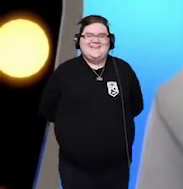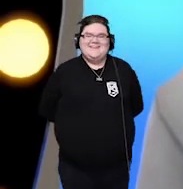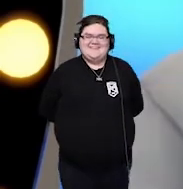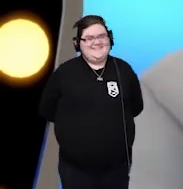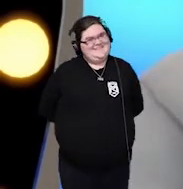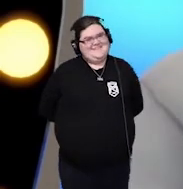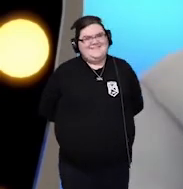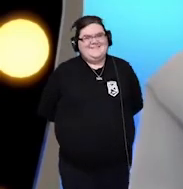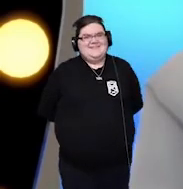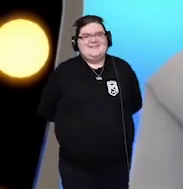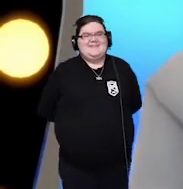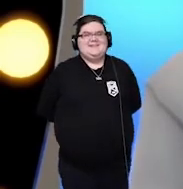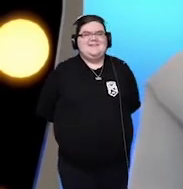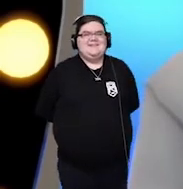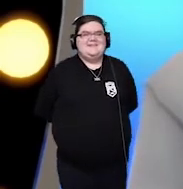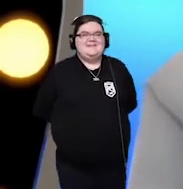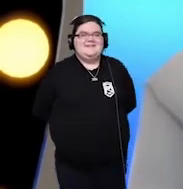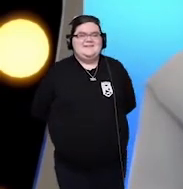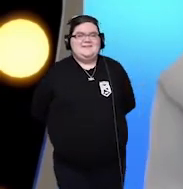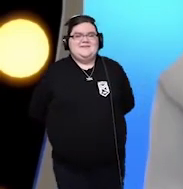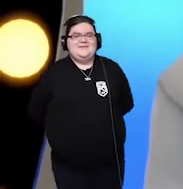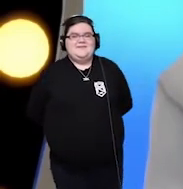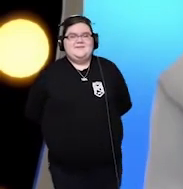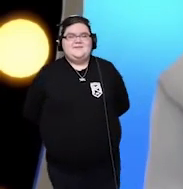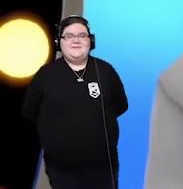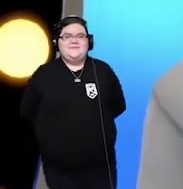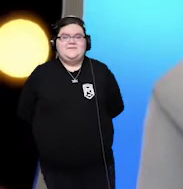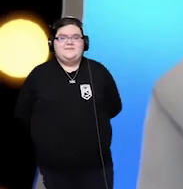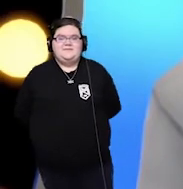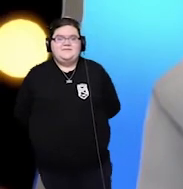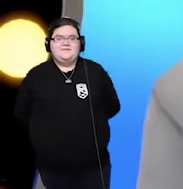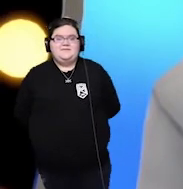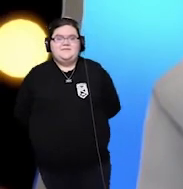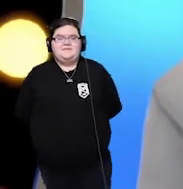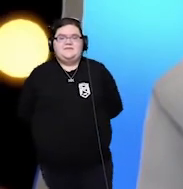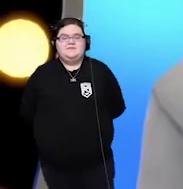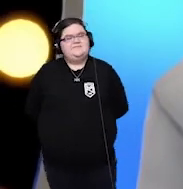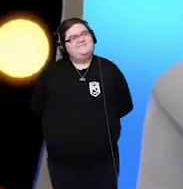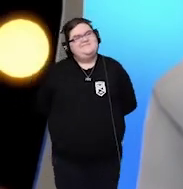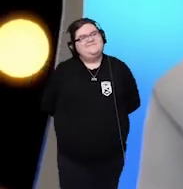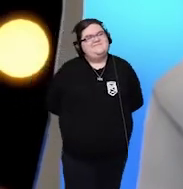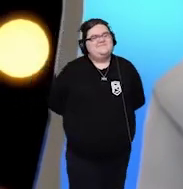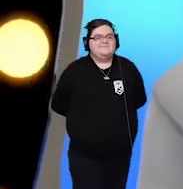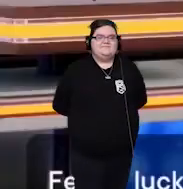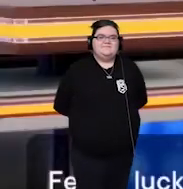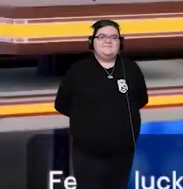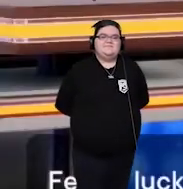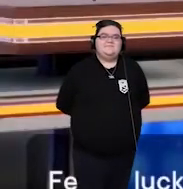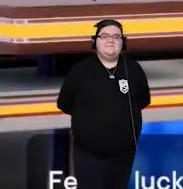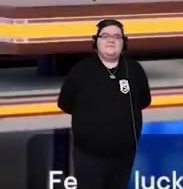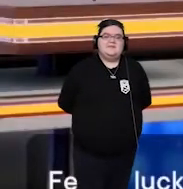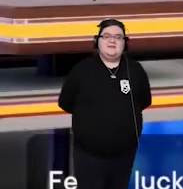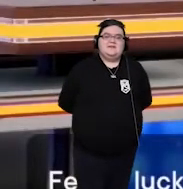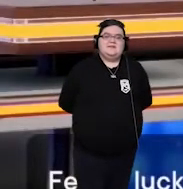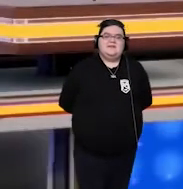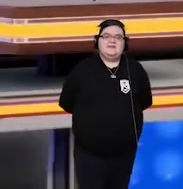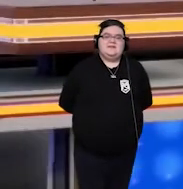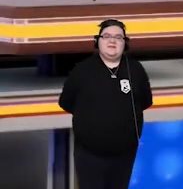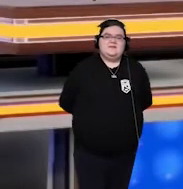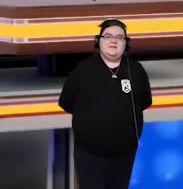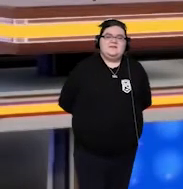JJ? Underpants. Yeah. Or underwear. Oh, underweight! Underweight! Feeling lucky? Do you think more than pants,